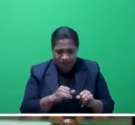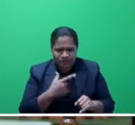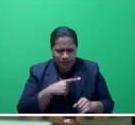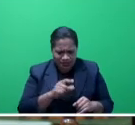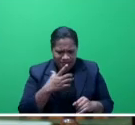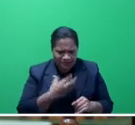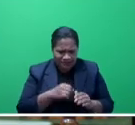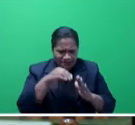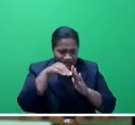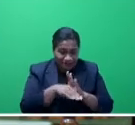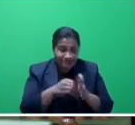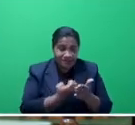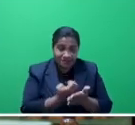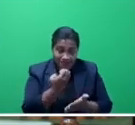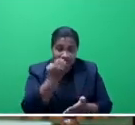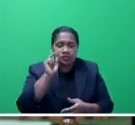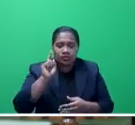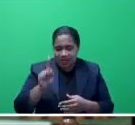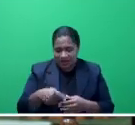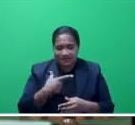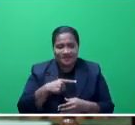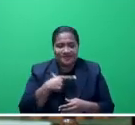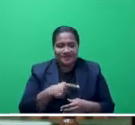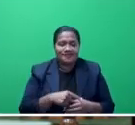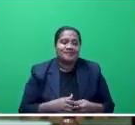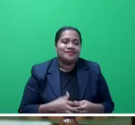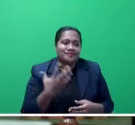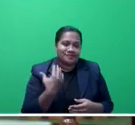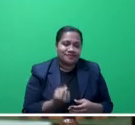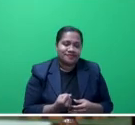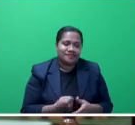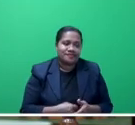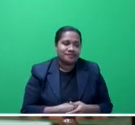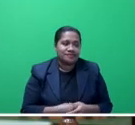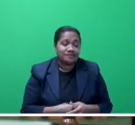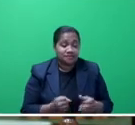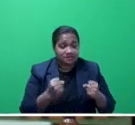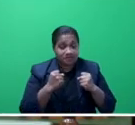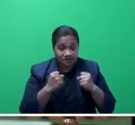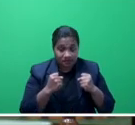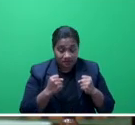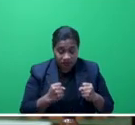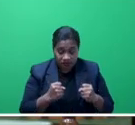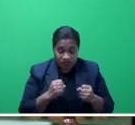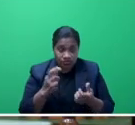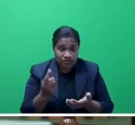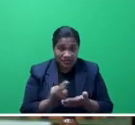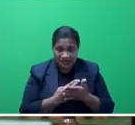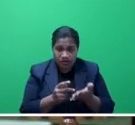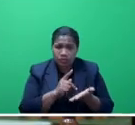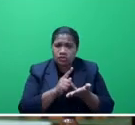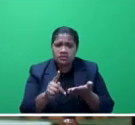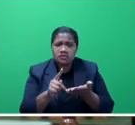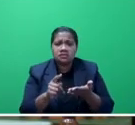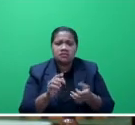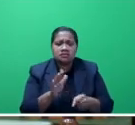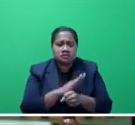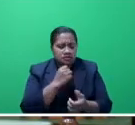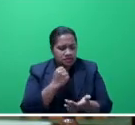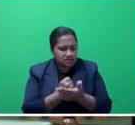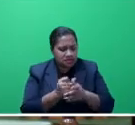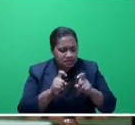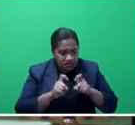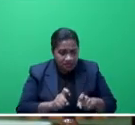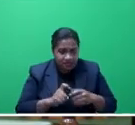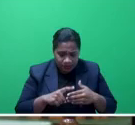economy also was a contributing factor. Our strong reserves position has also ensured stability of the exchange rate